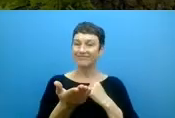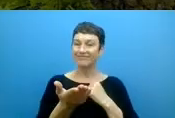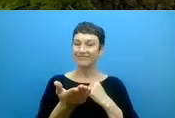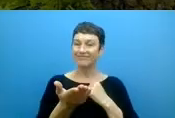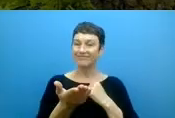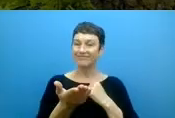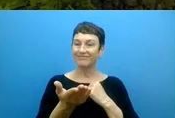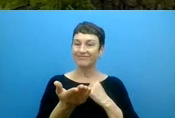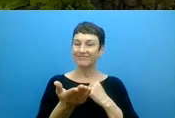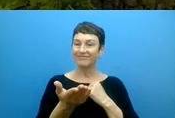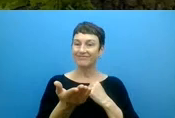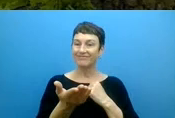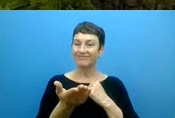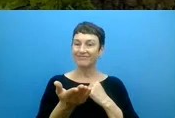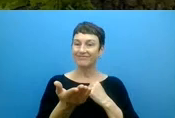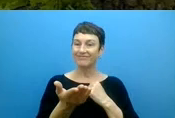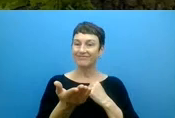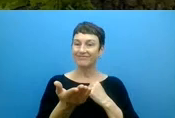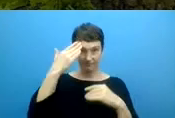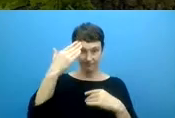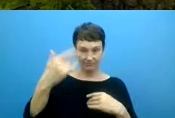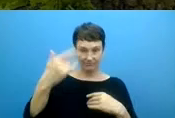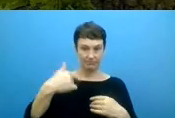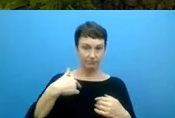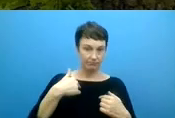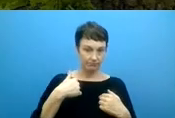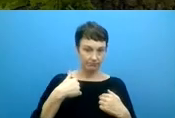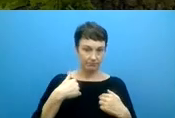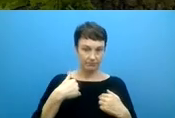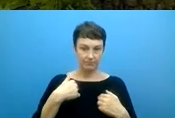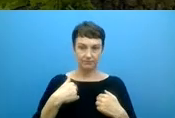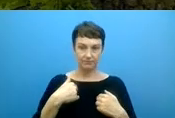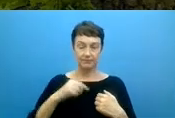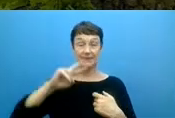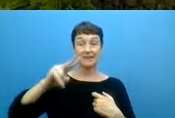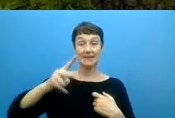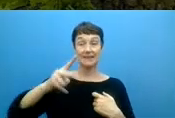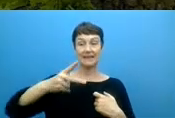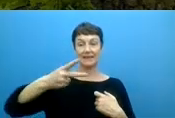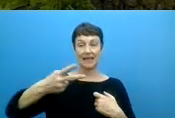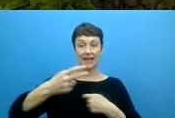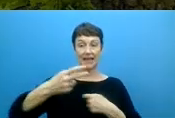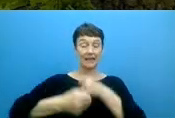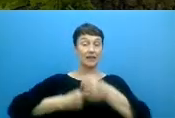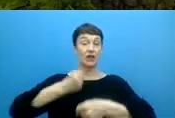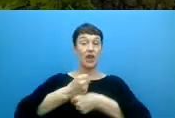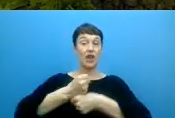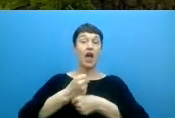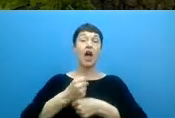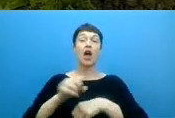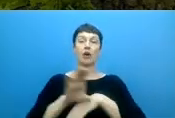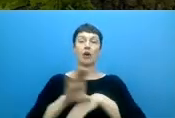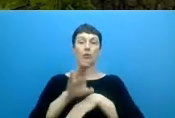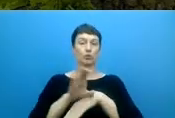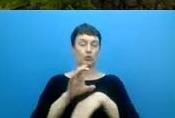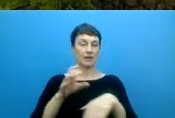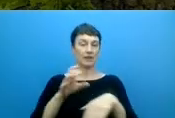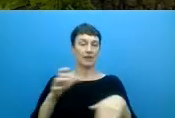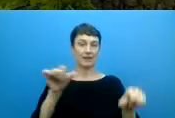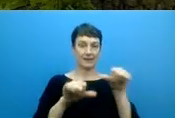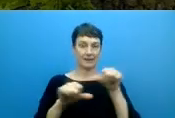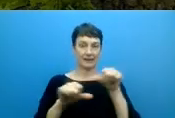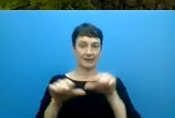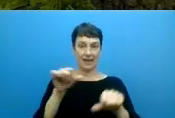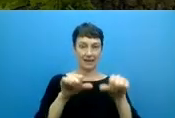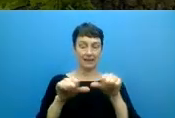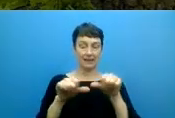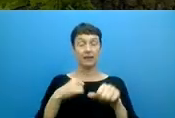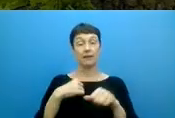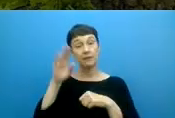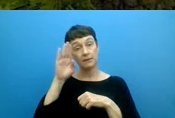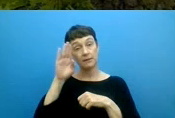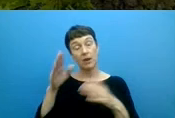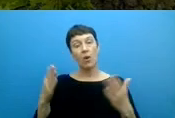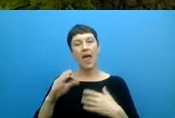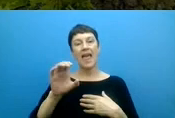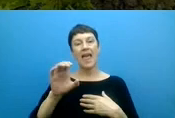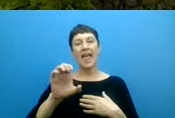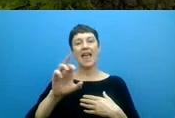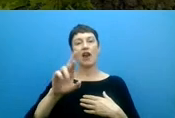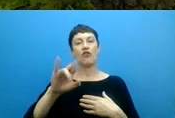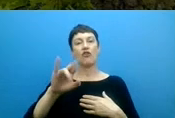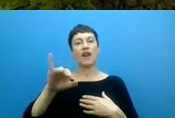Hi everyone, my name is Mbalenhle Shandu and I'm a second year computer science student residing in Aäron residence. Thank you.